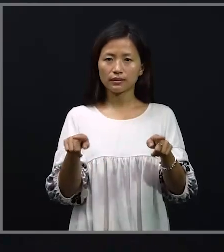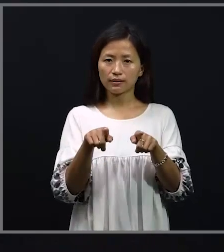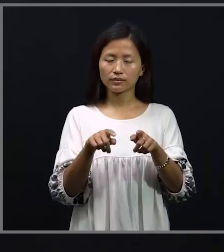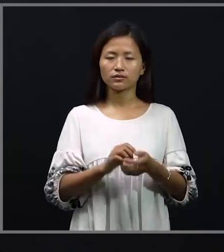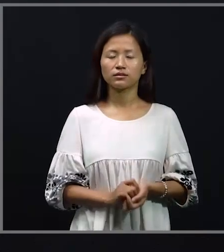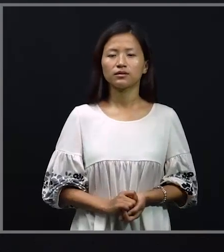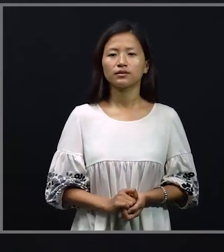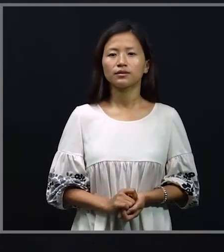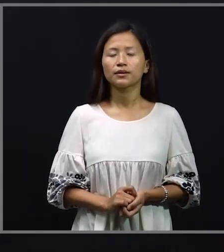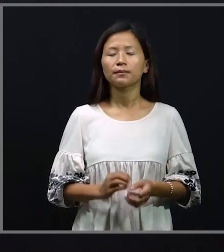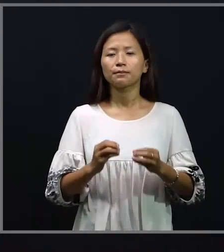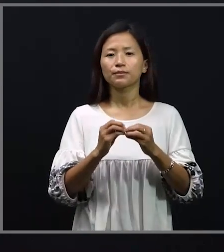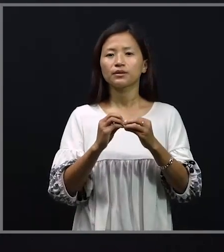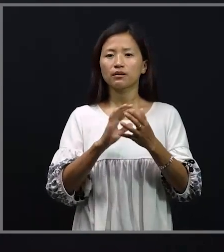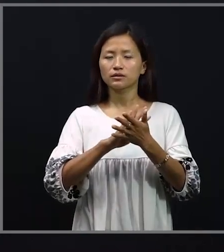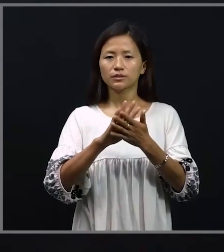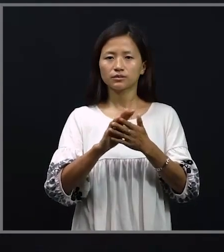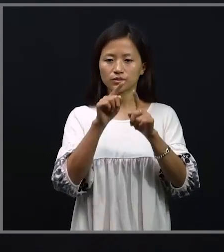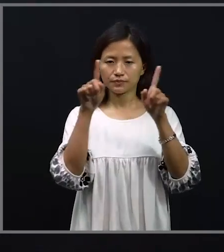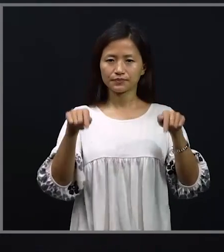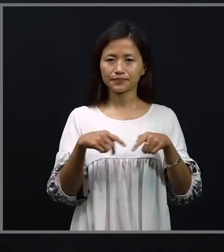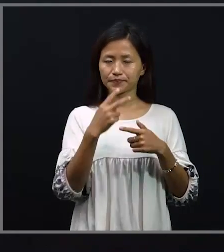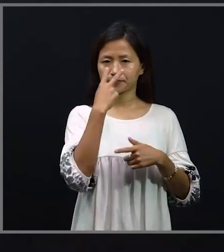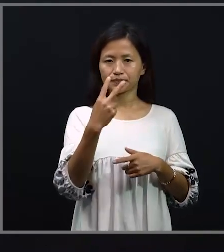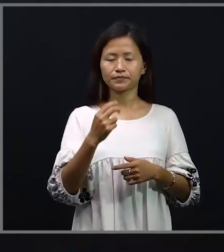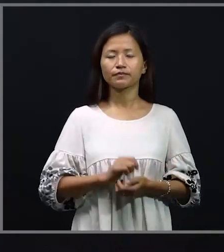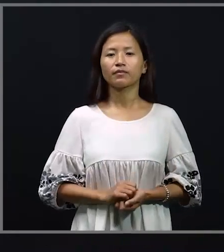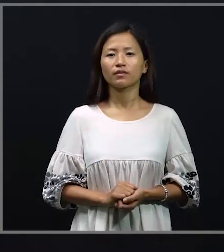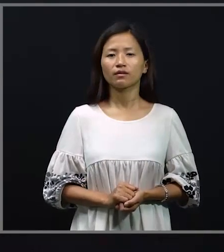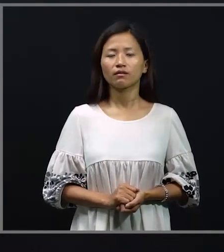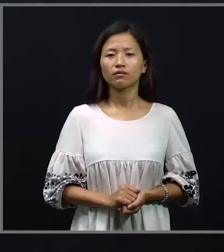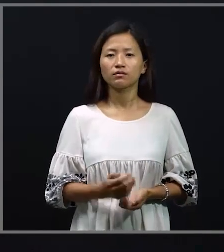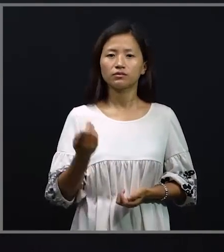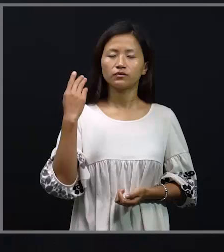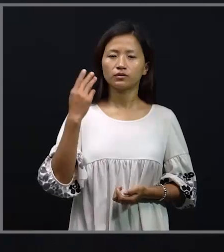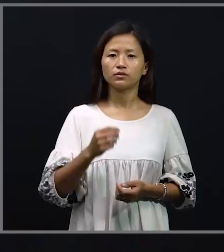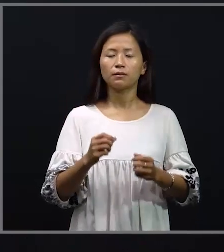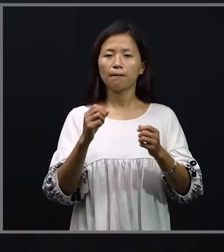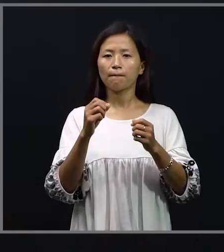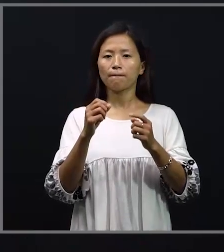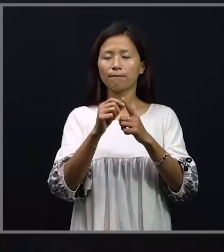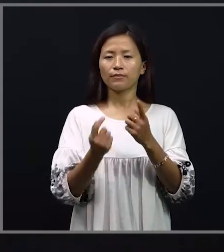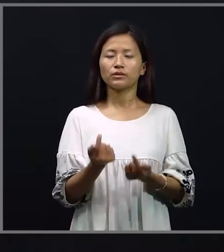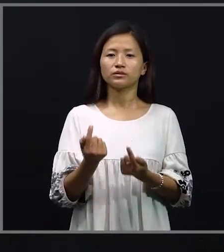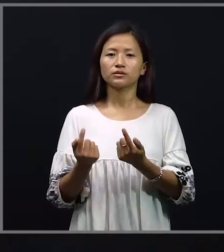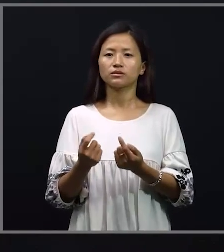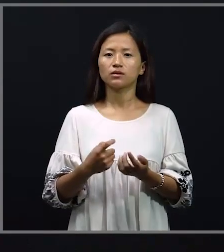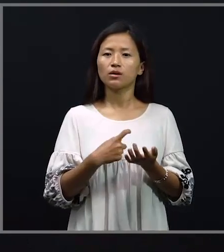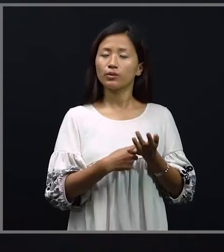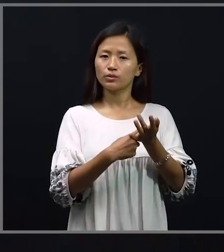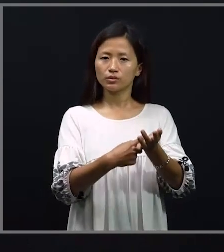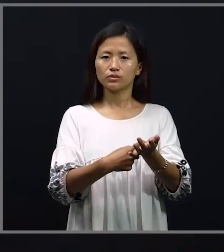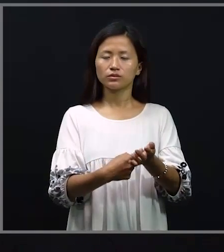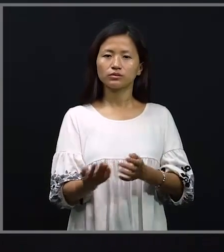Brihaspati, right? They throws light on the political rule during